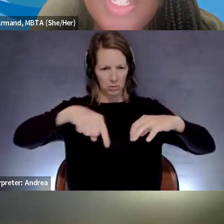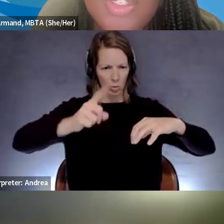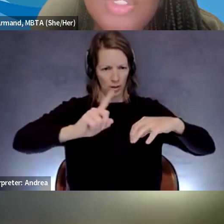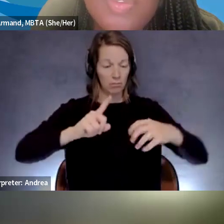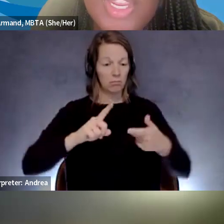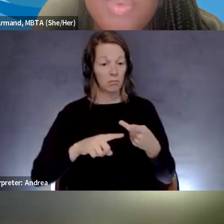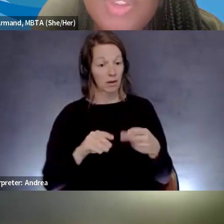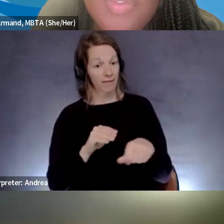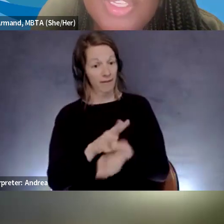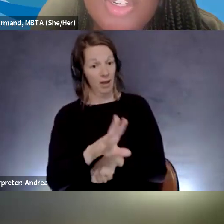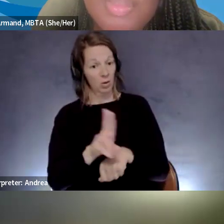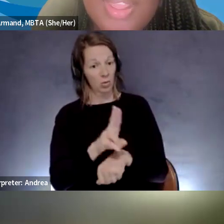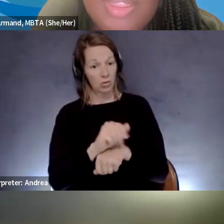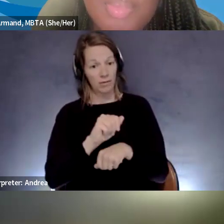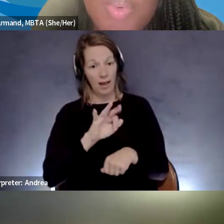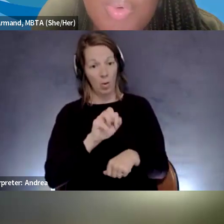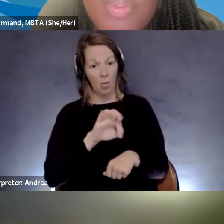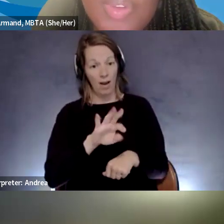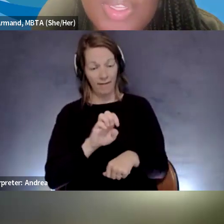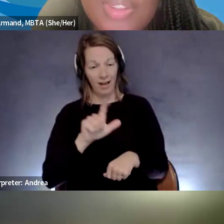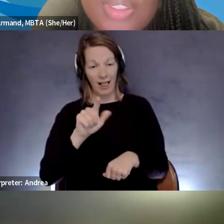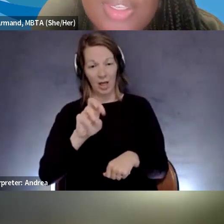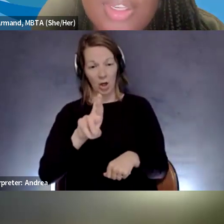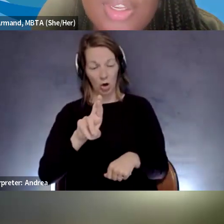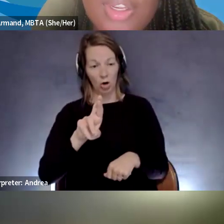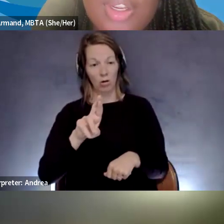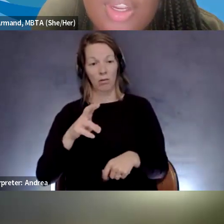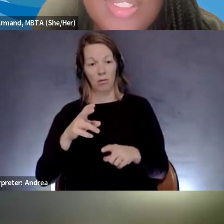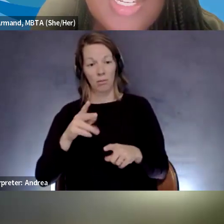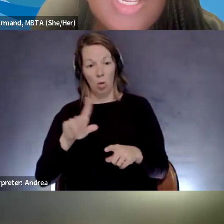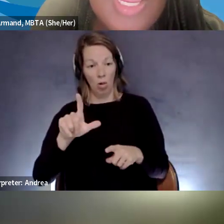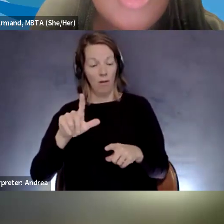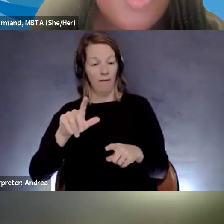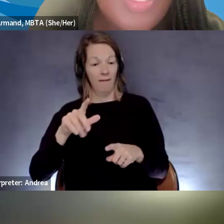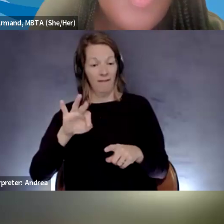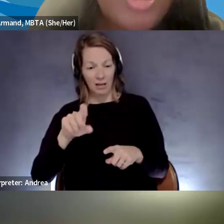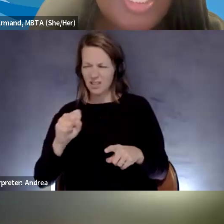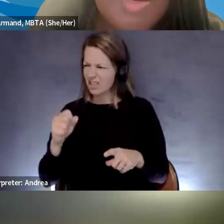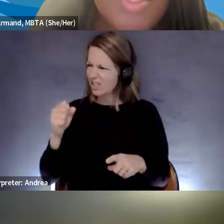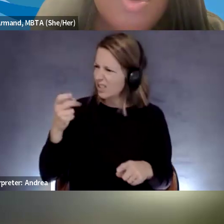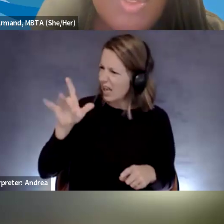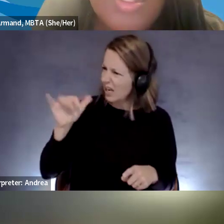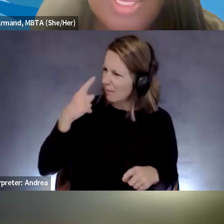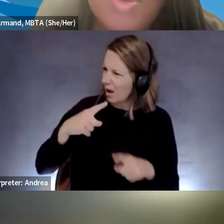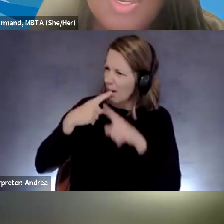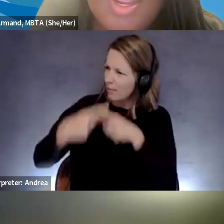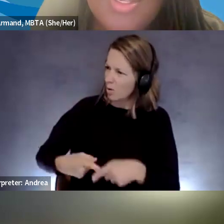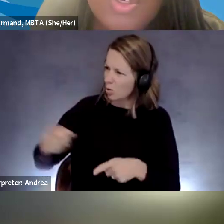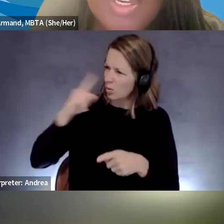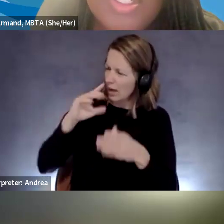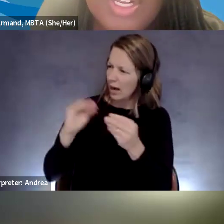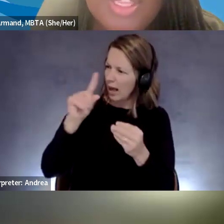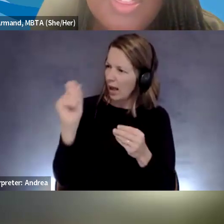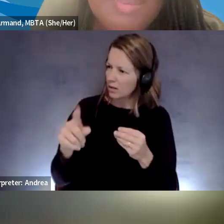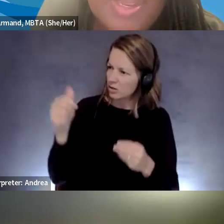Will this affect use of Alewife linear path, pool, fields? Sandy, is it okay if I actually unmute you so that you can ask